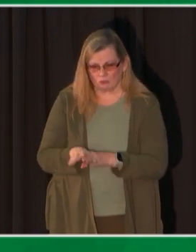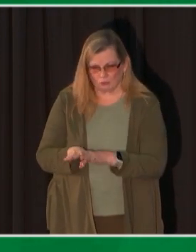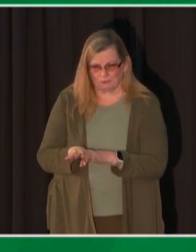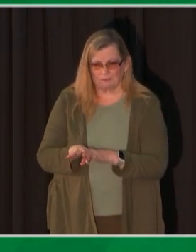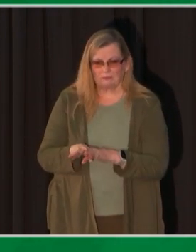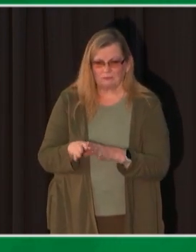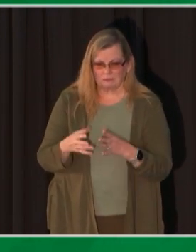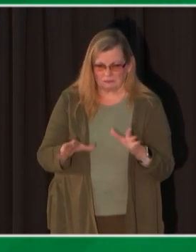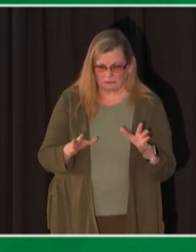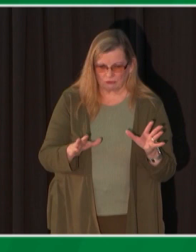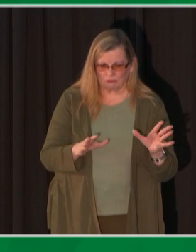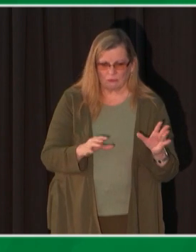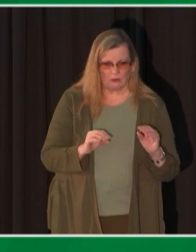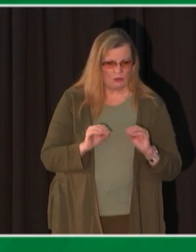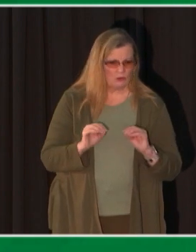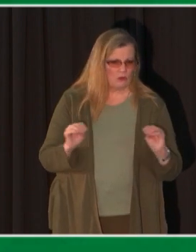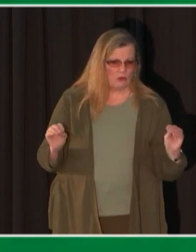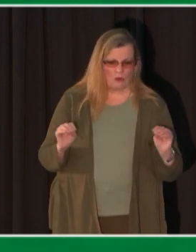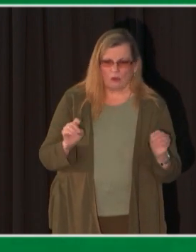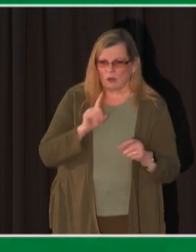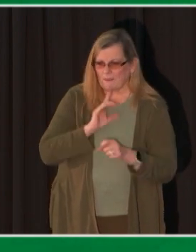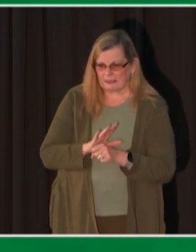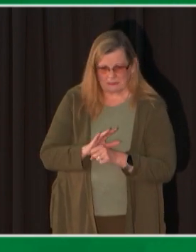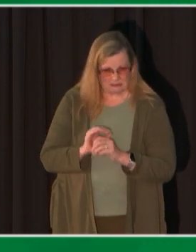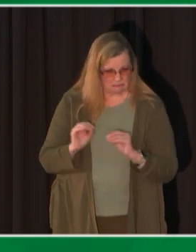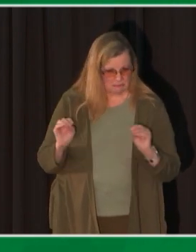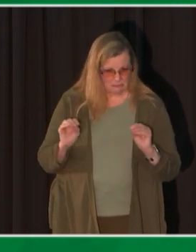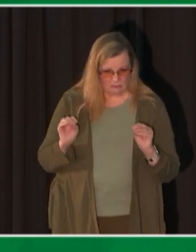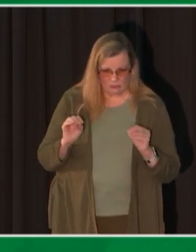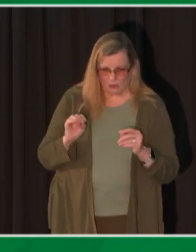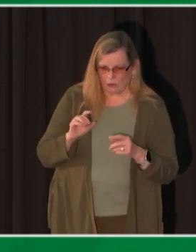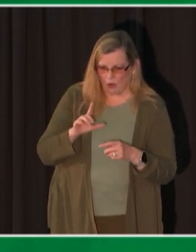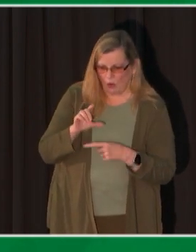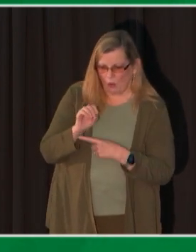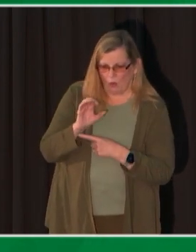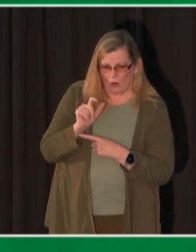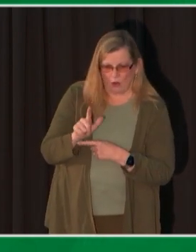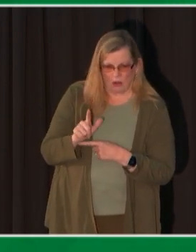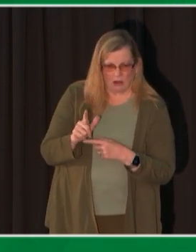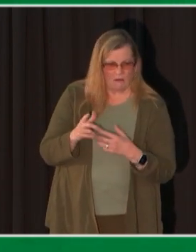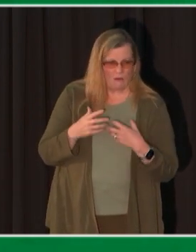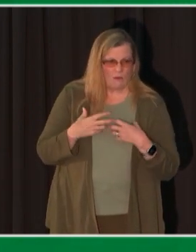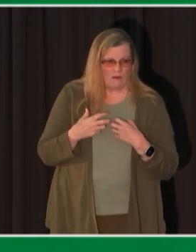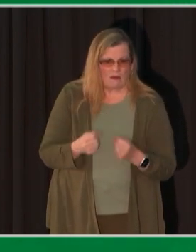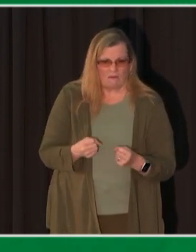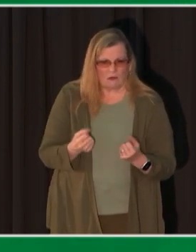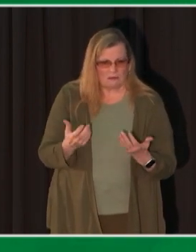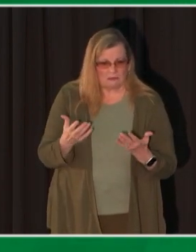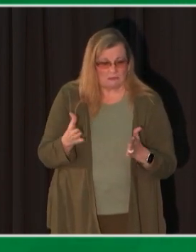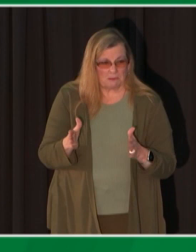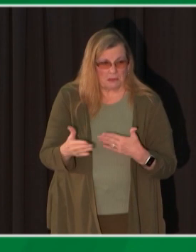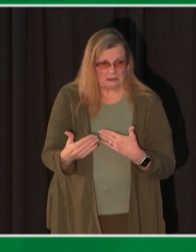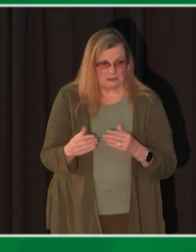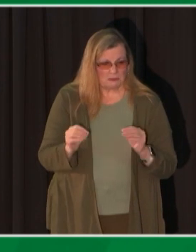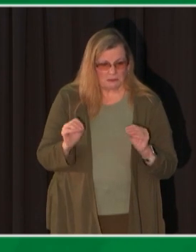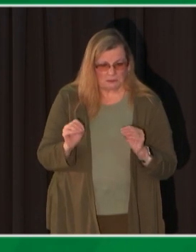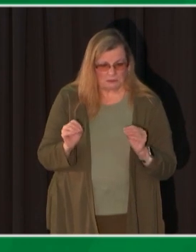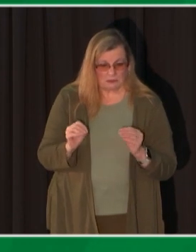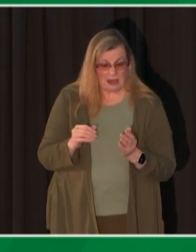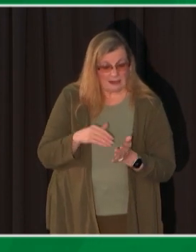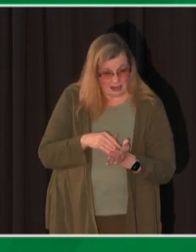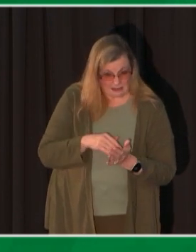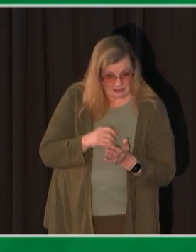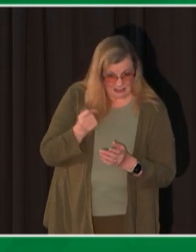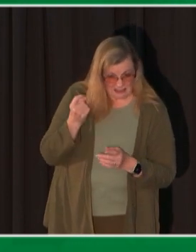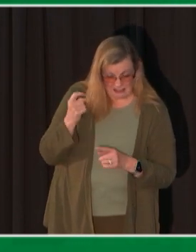made no commitments to local relief packages. I continue to let everybody know that the need is